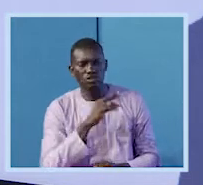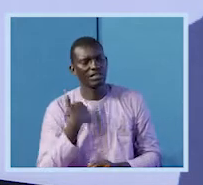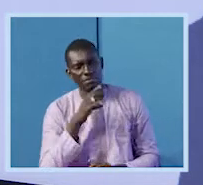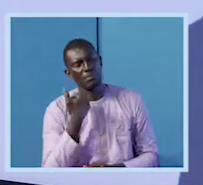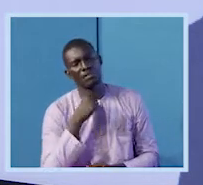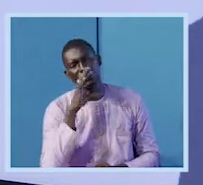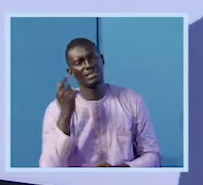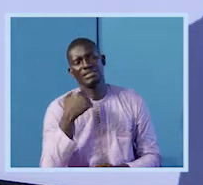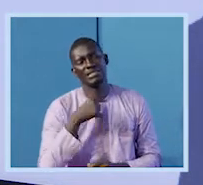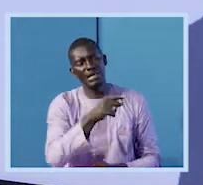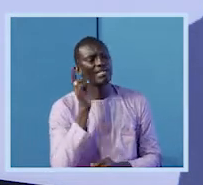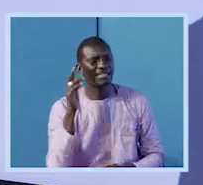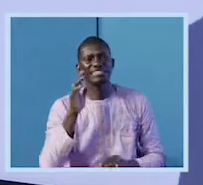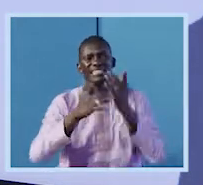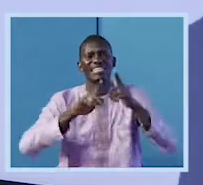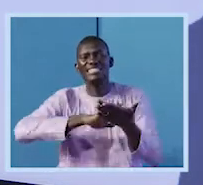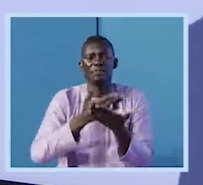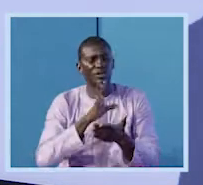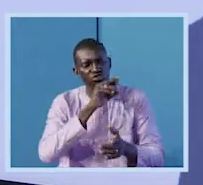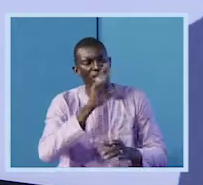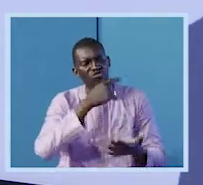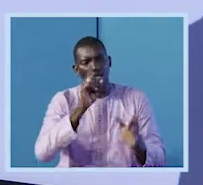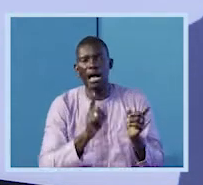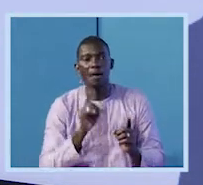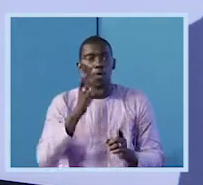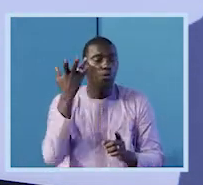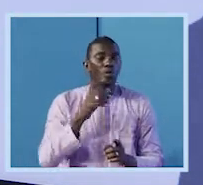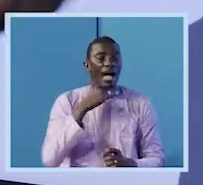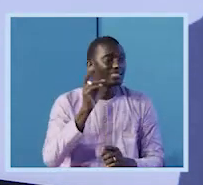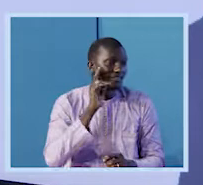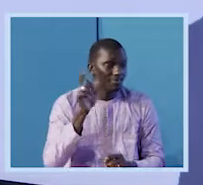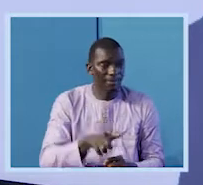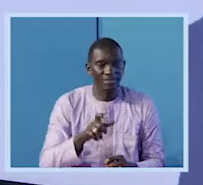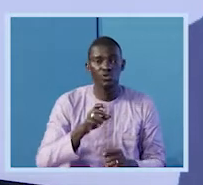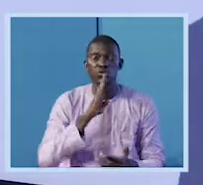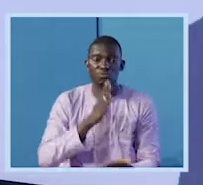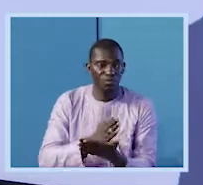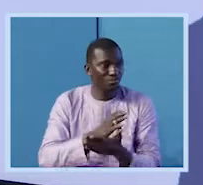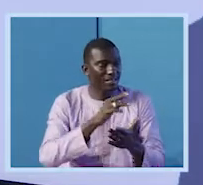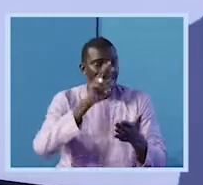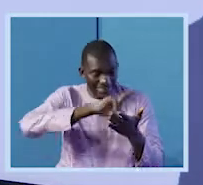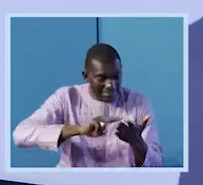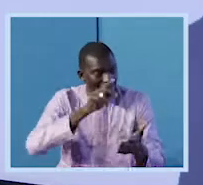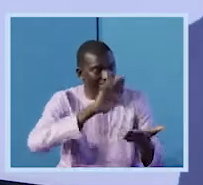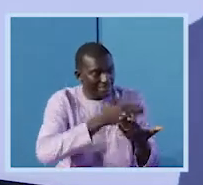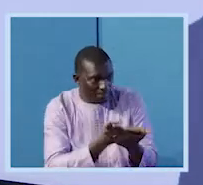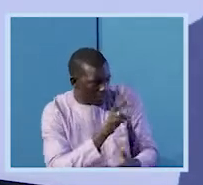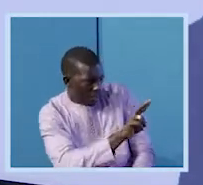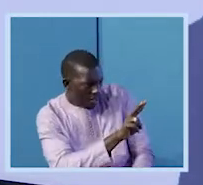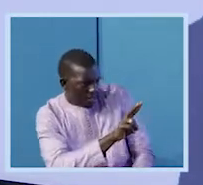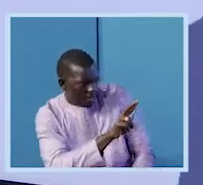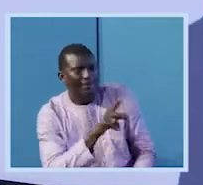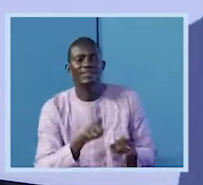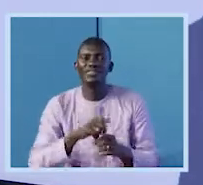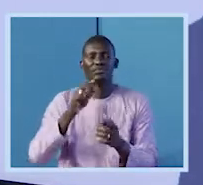saying the correct thing. But when you ask deaf person to proofread the interpreter, Well, it